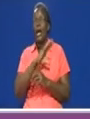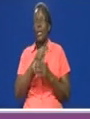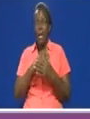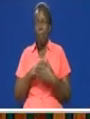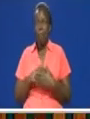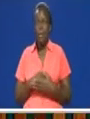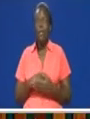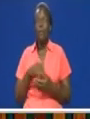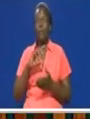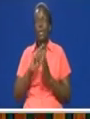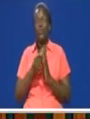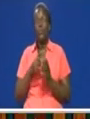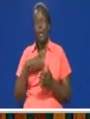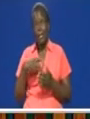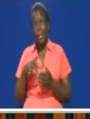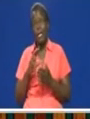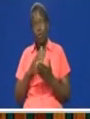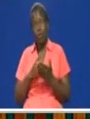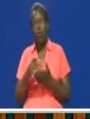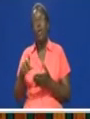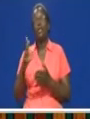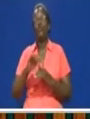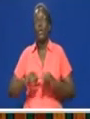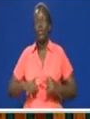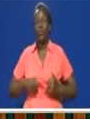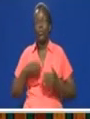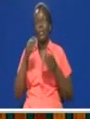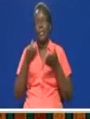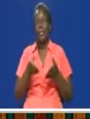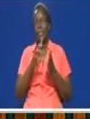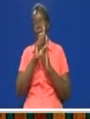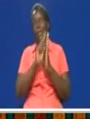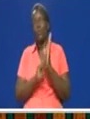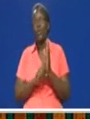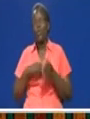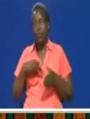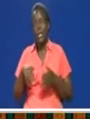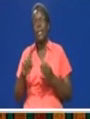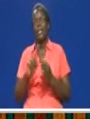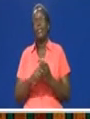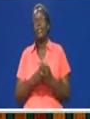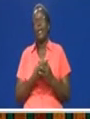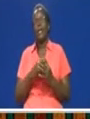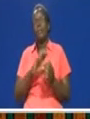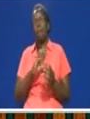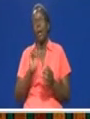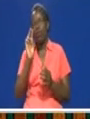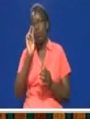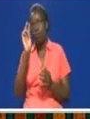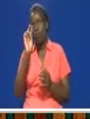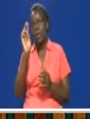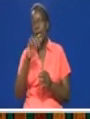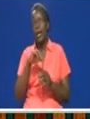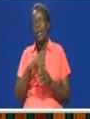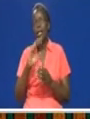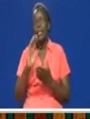believe that you're really going to enjoy this lesson. So let us begin by looking at